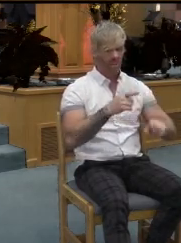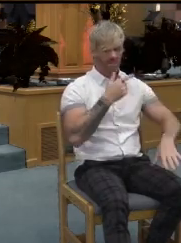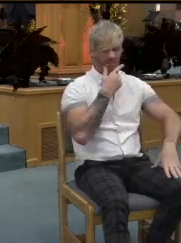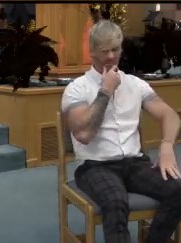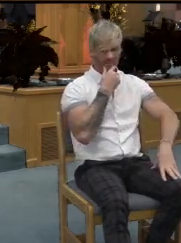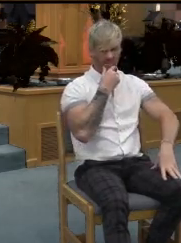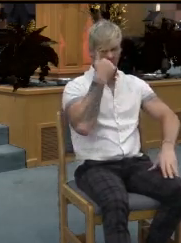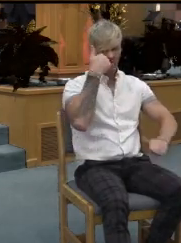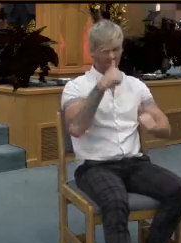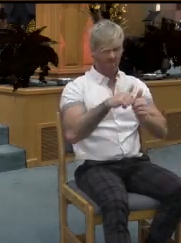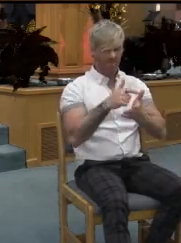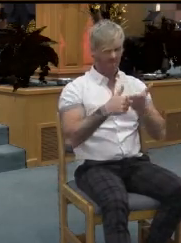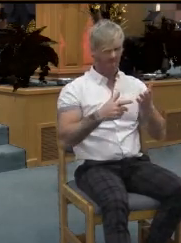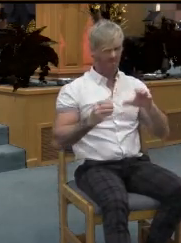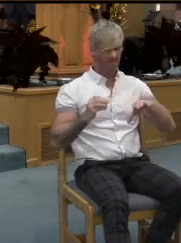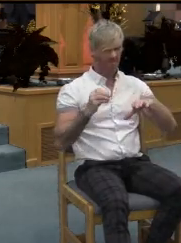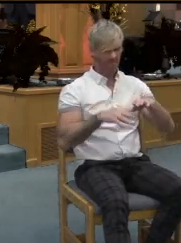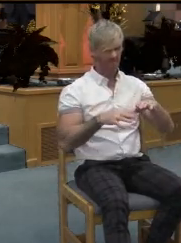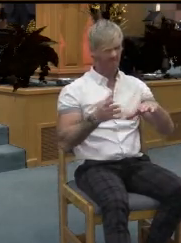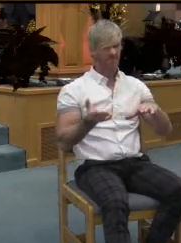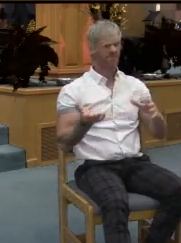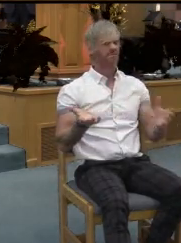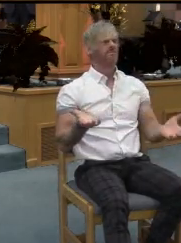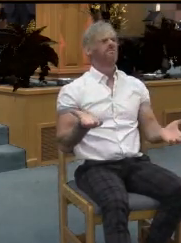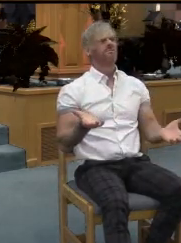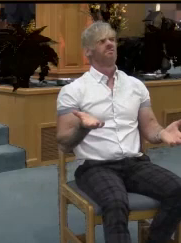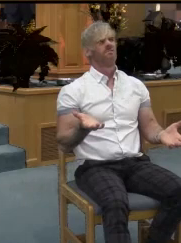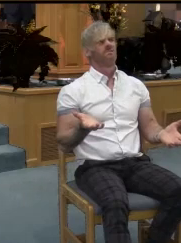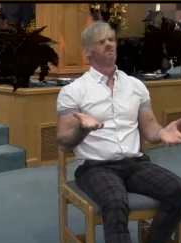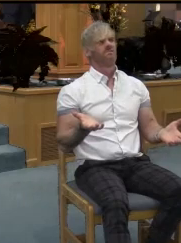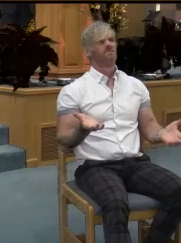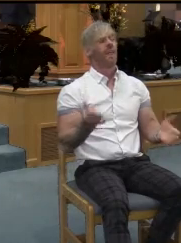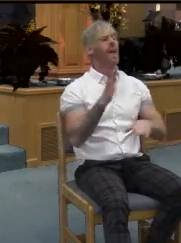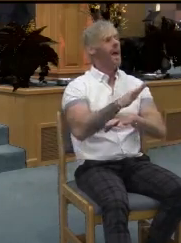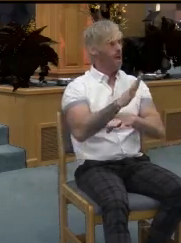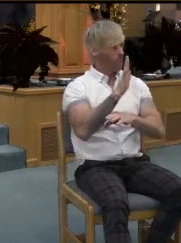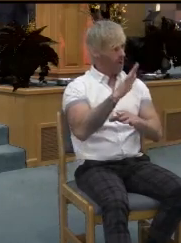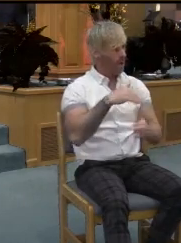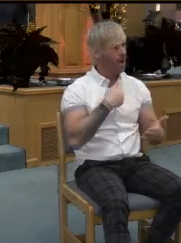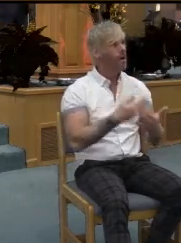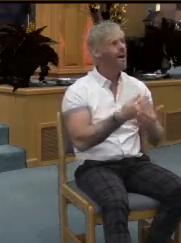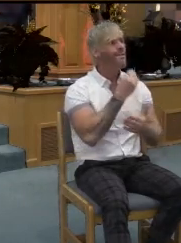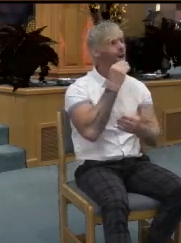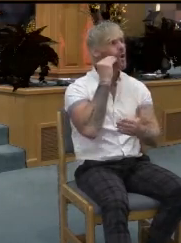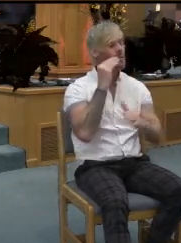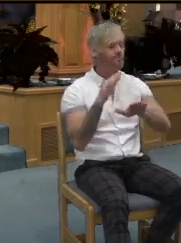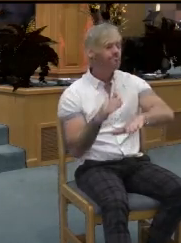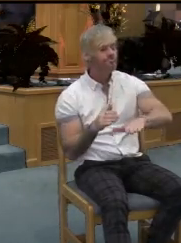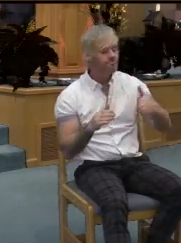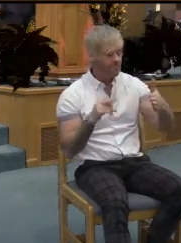there. But I didn't take the time to go check it out. I'm going to do that this afternoon.